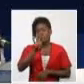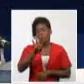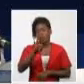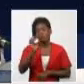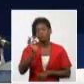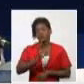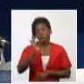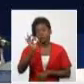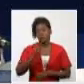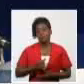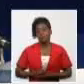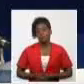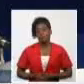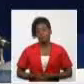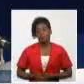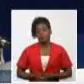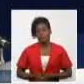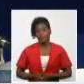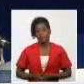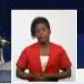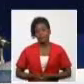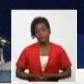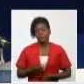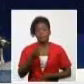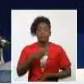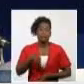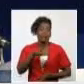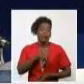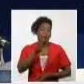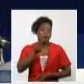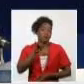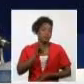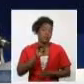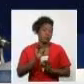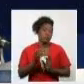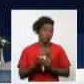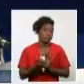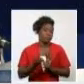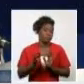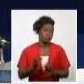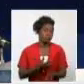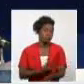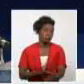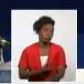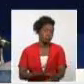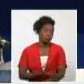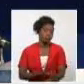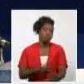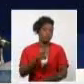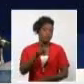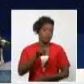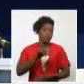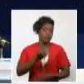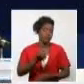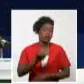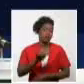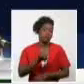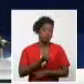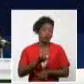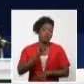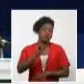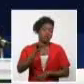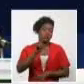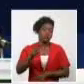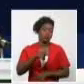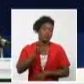with 51.4% of the cases. Yesterday, of the 26 diagnosed cases, 16, that